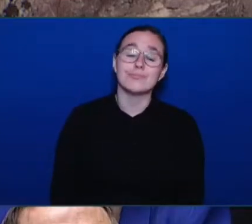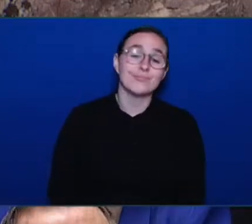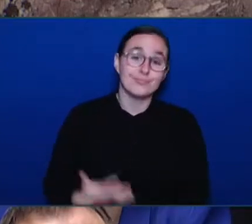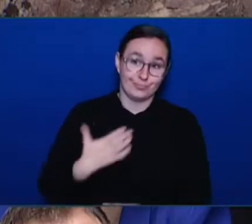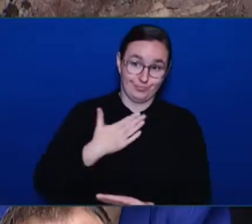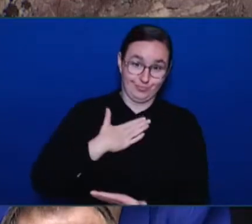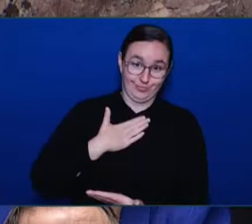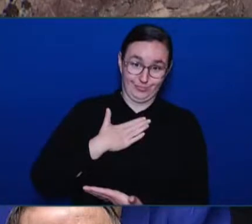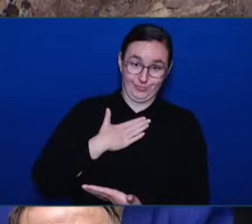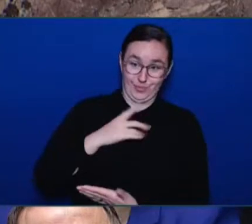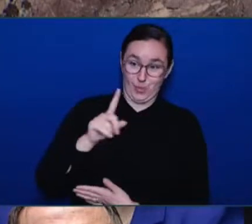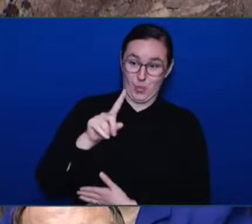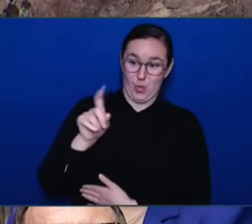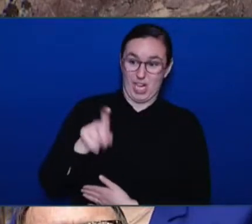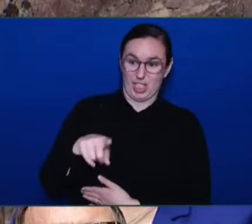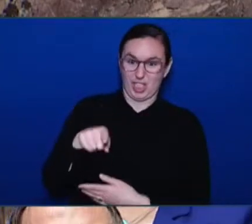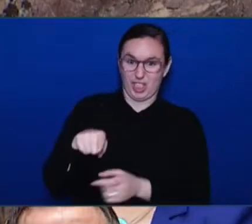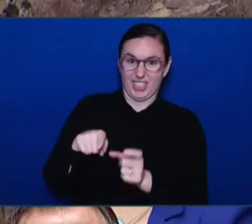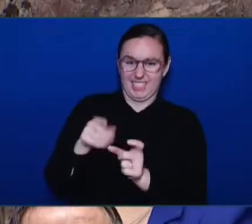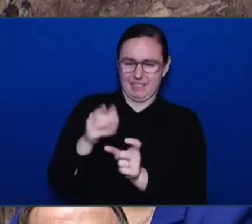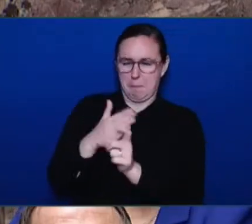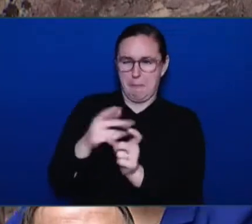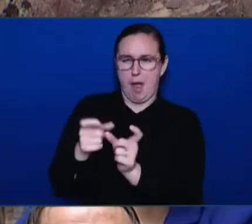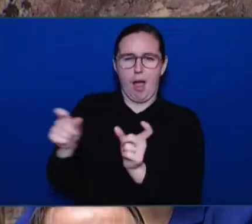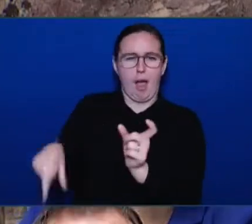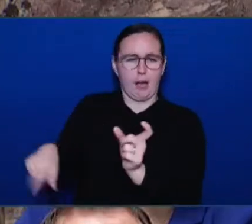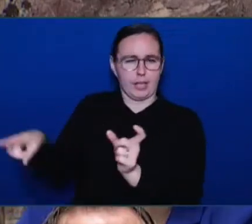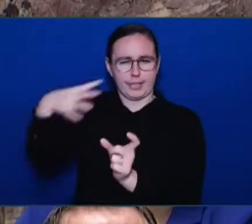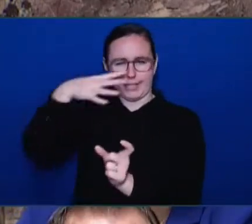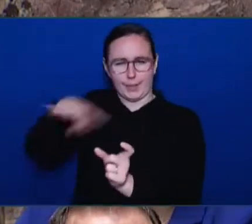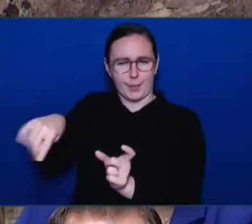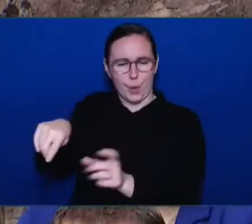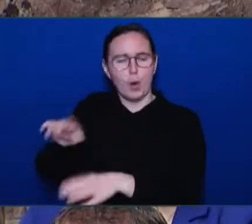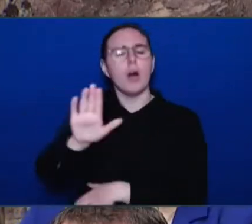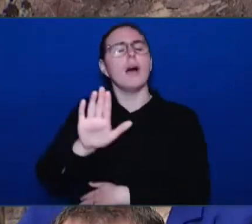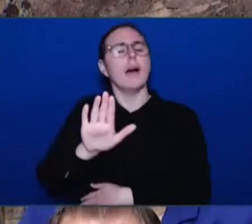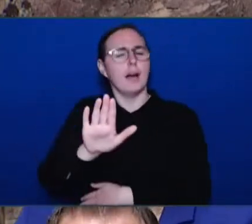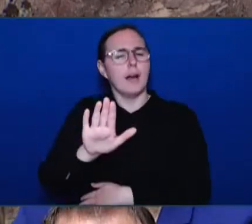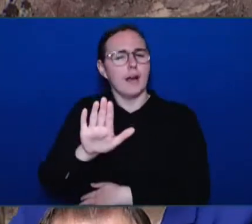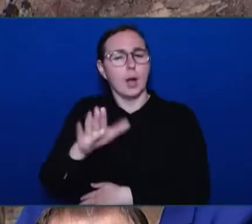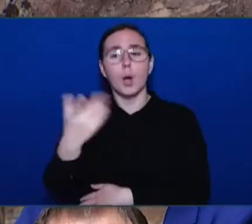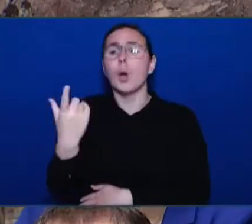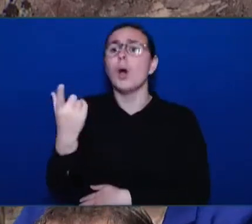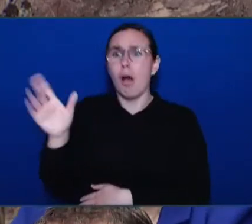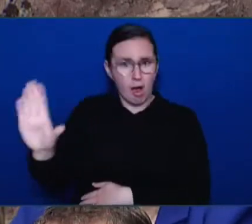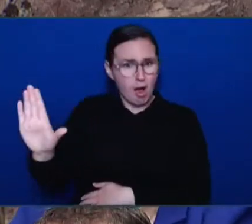had the best health outcomes in the country, bar none.